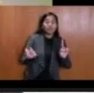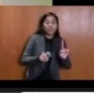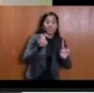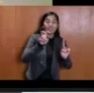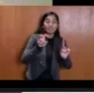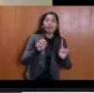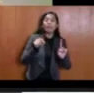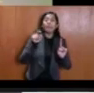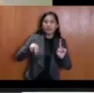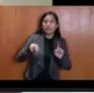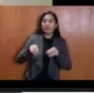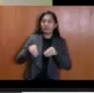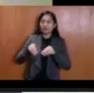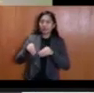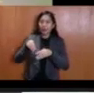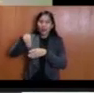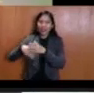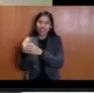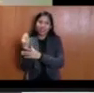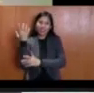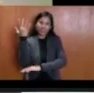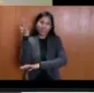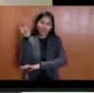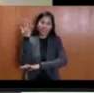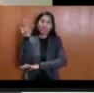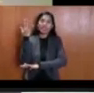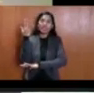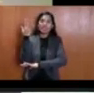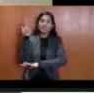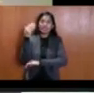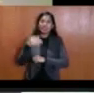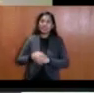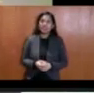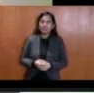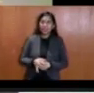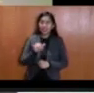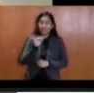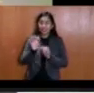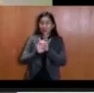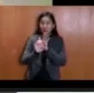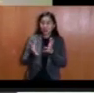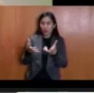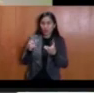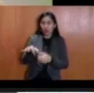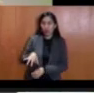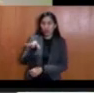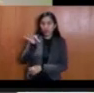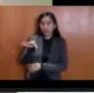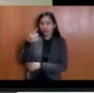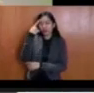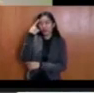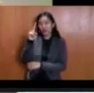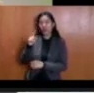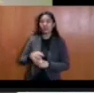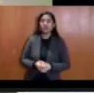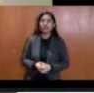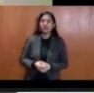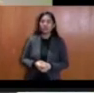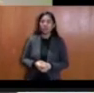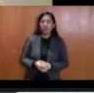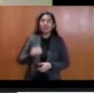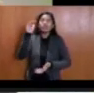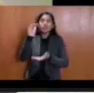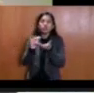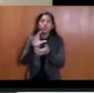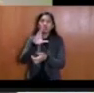solution per tourist? If we want to contribute to decreasing of carbon emissions, especially